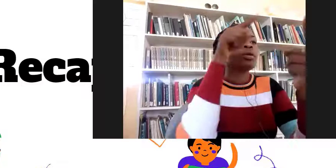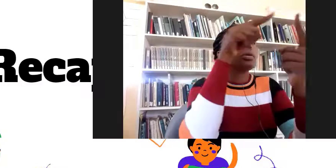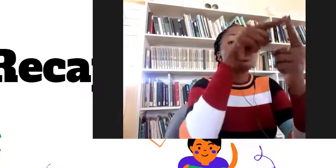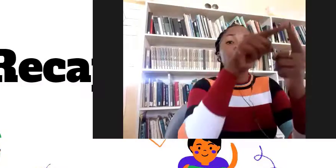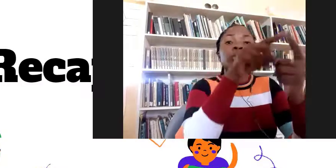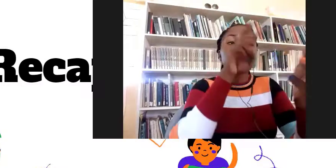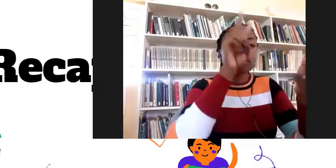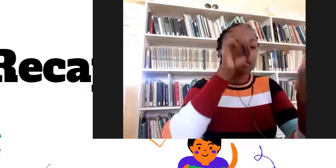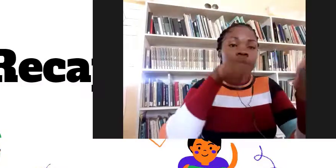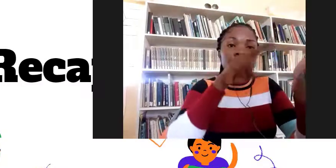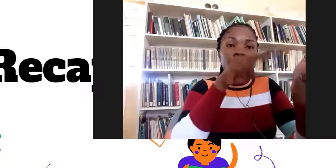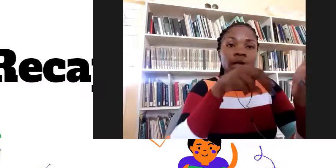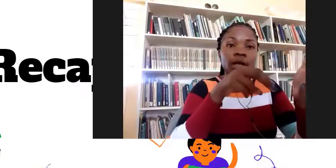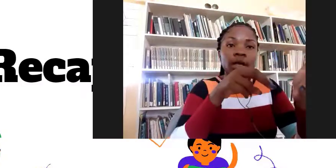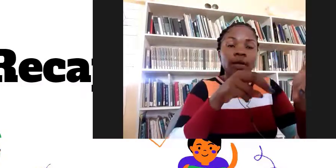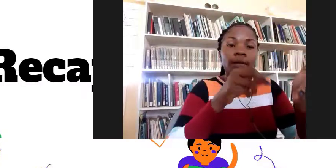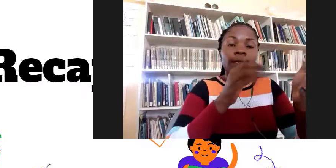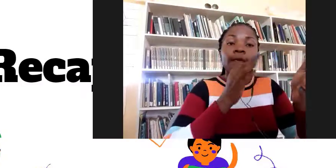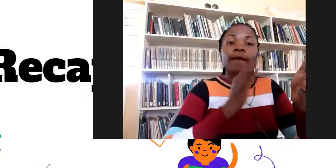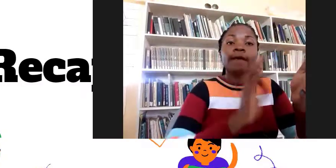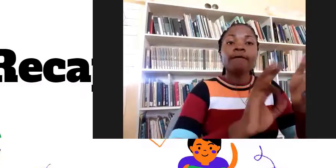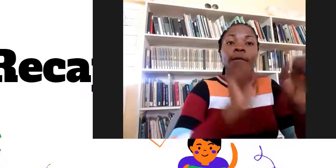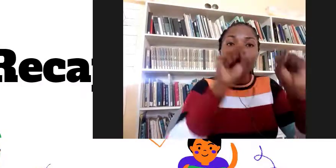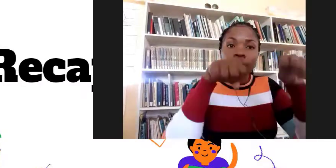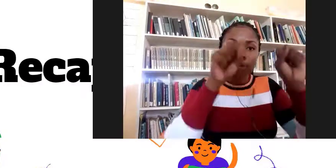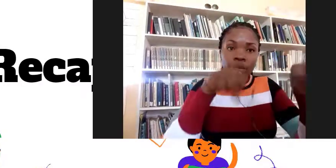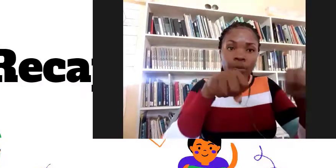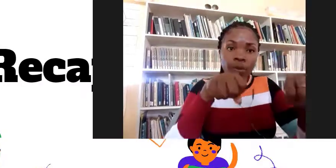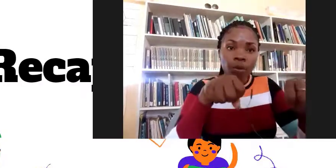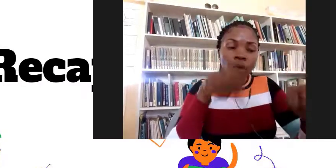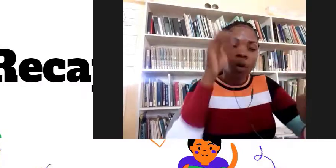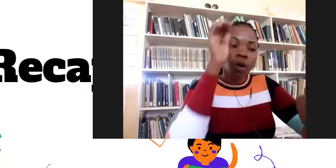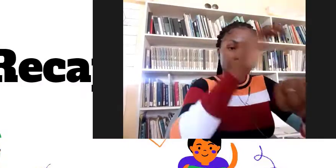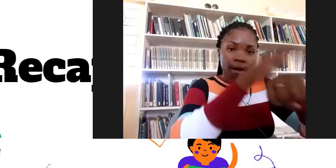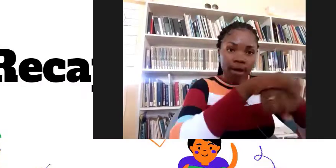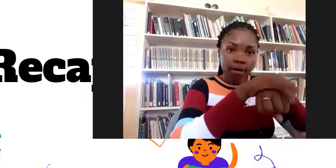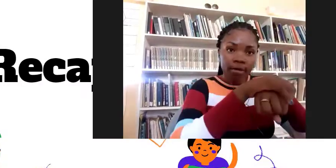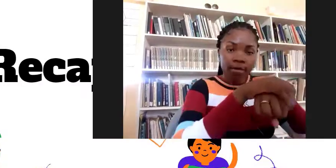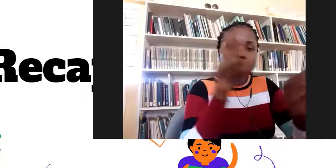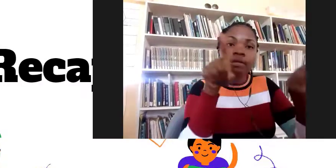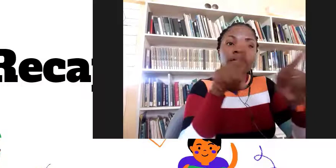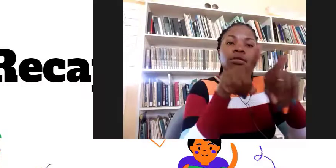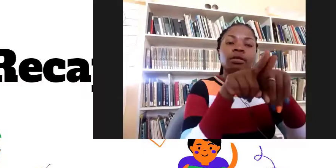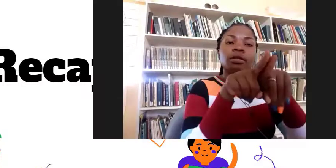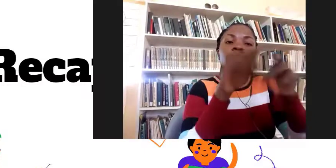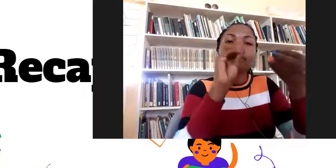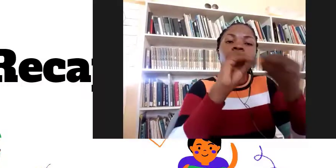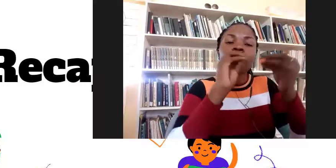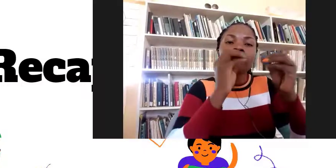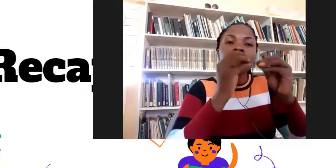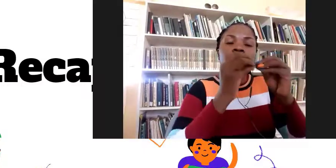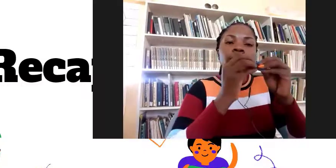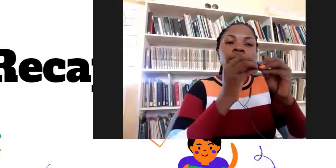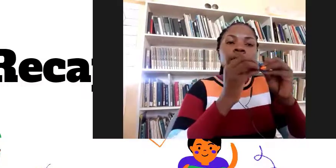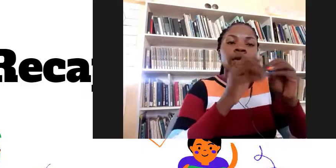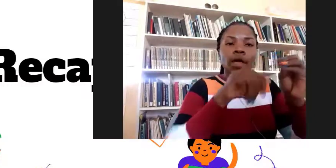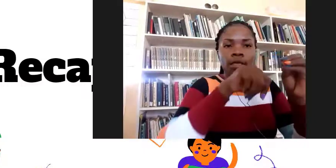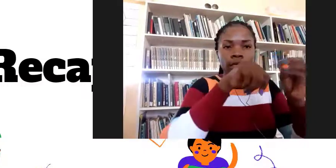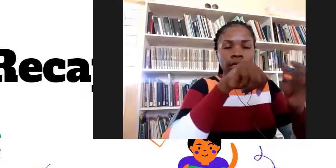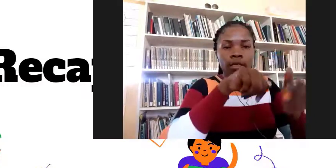answer. After that, you try using the modern way of